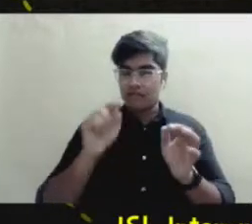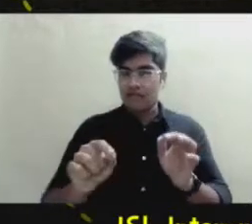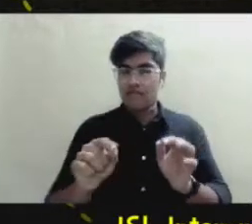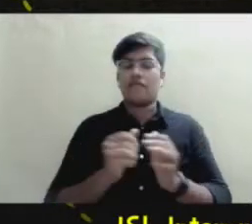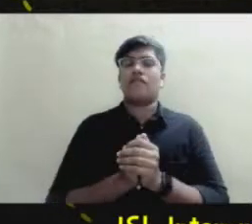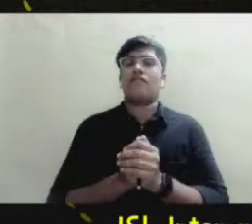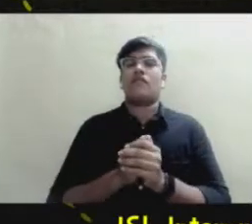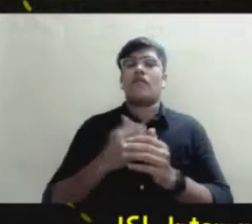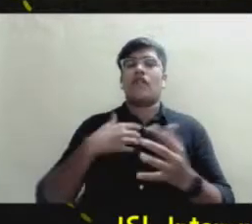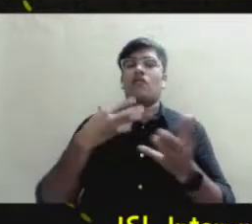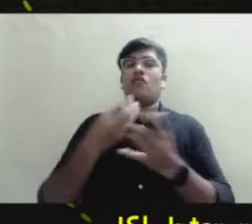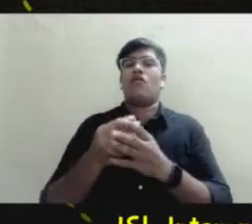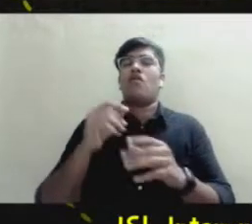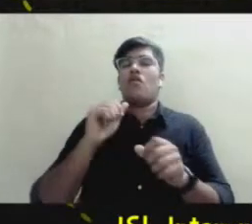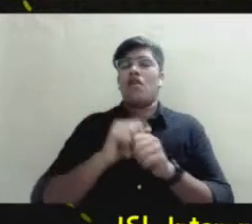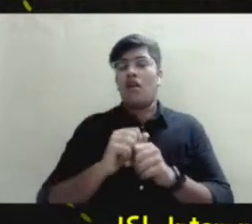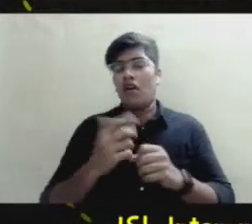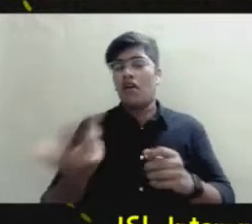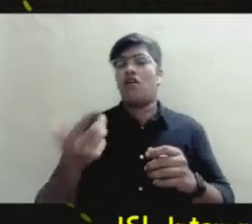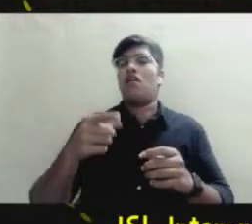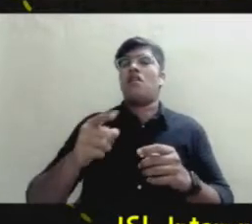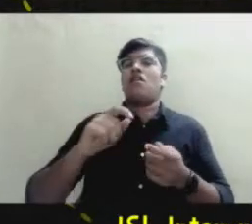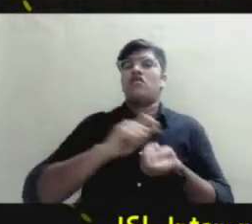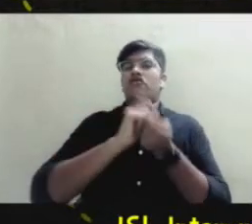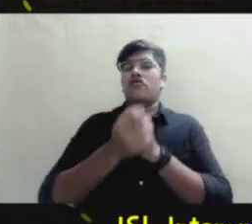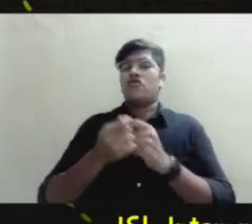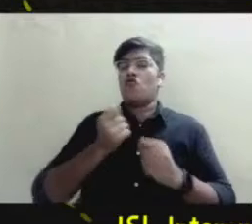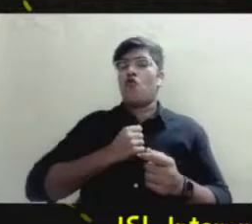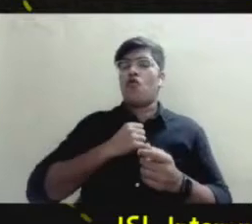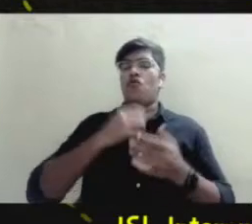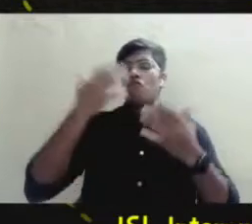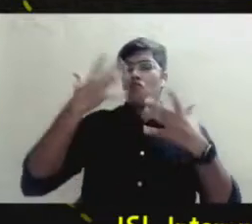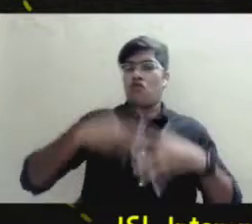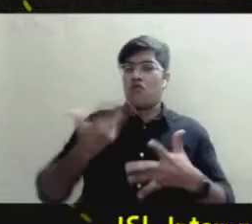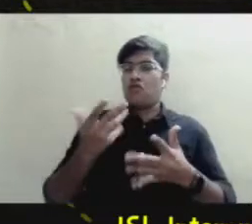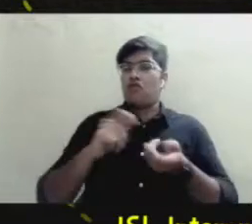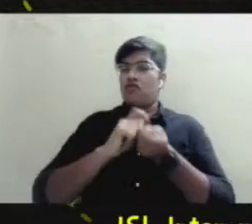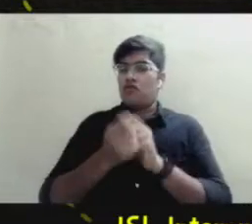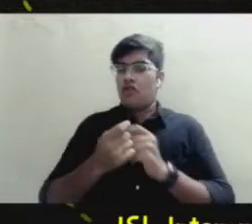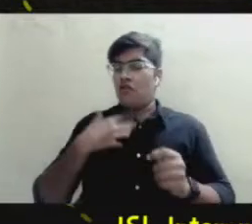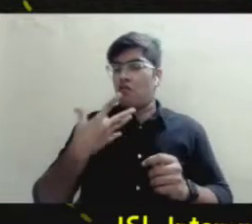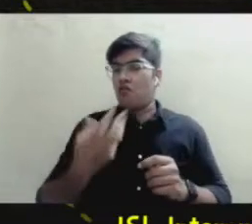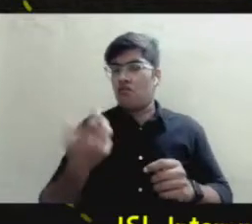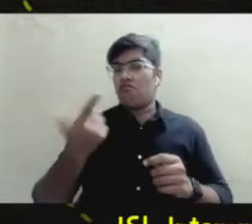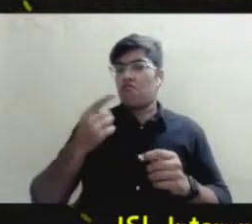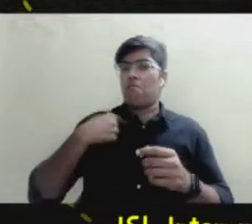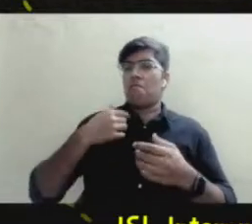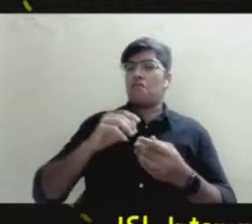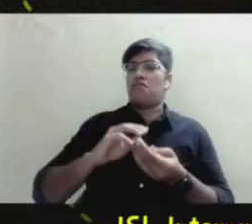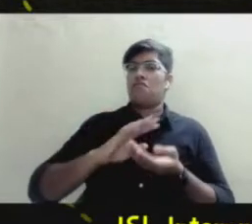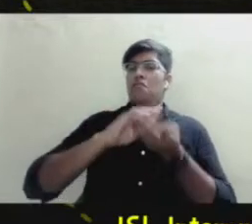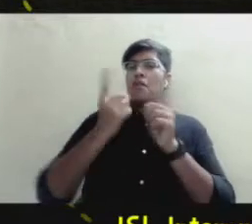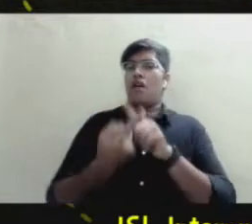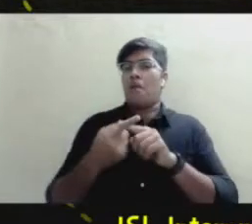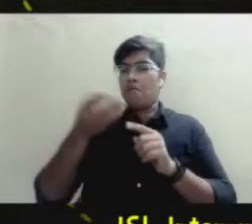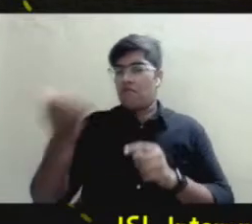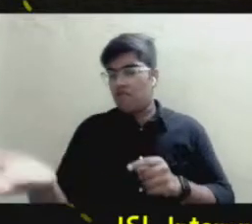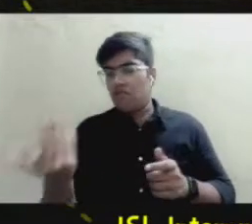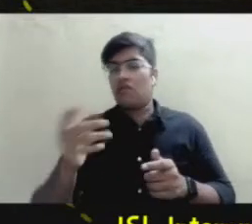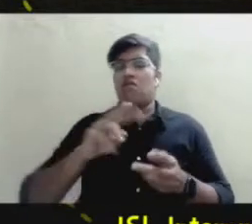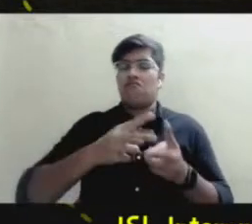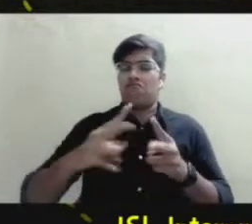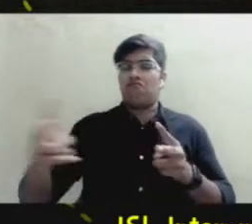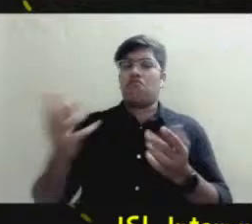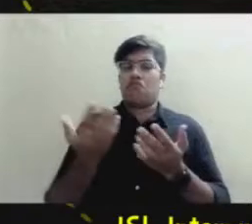else, then we become something else. And then at a certain moment, we turn back and look at what we did, and we think it was important for that time. And then we also